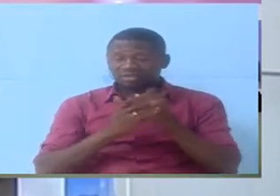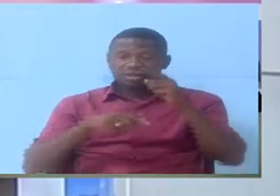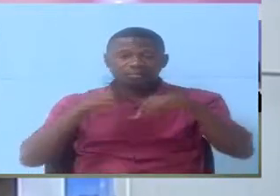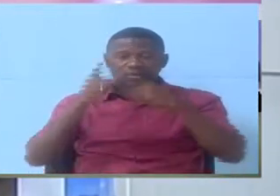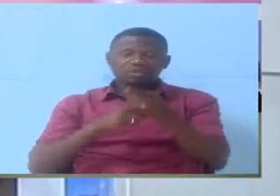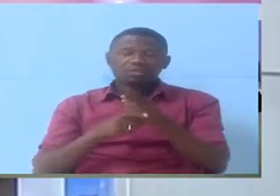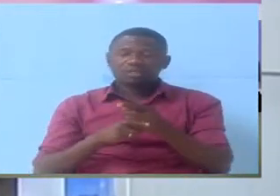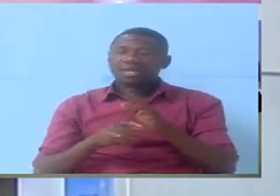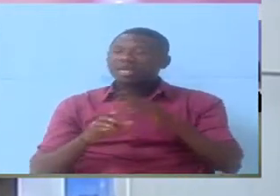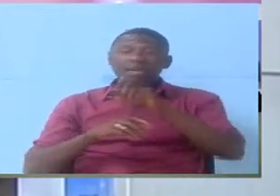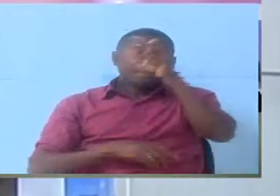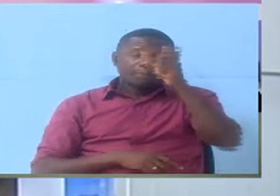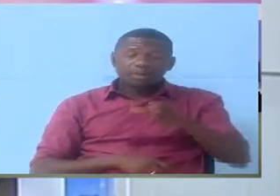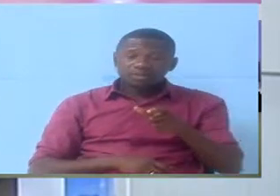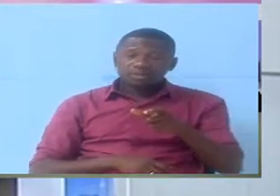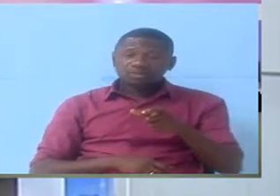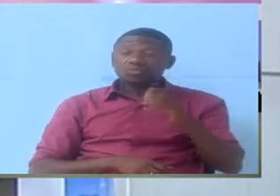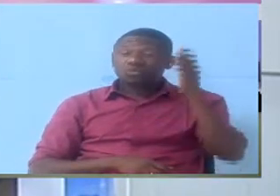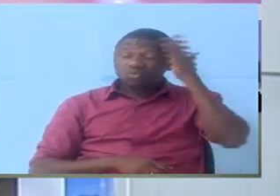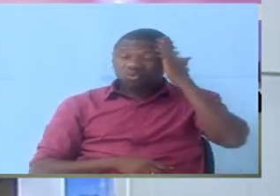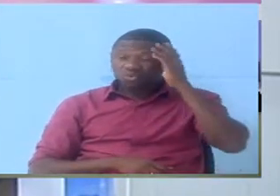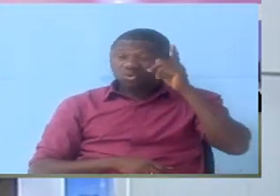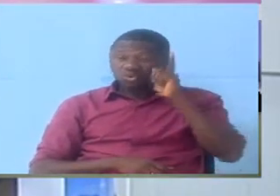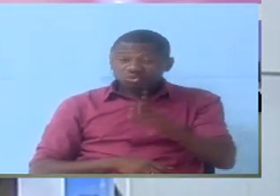will be held accountable.